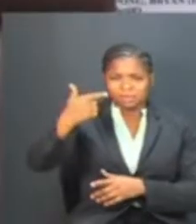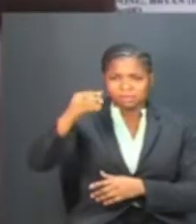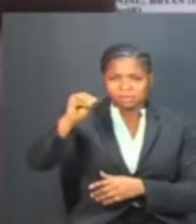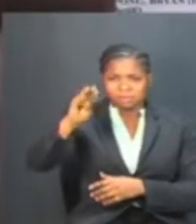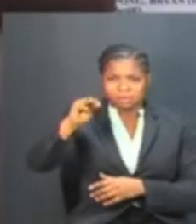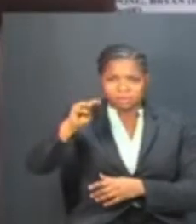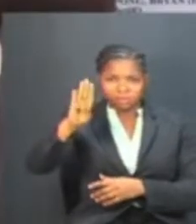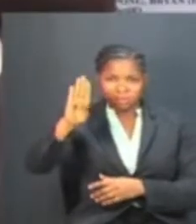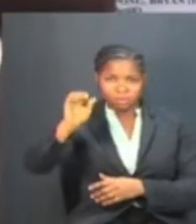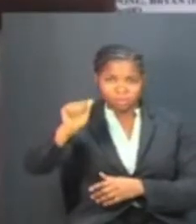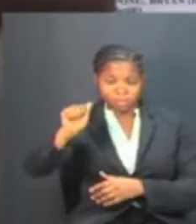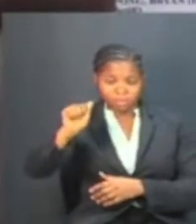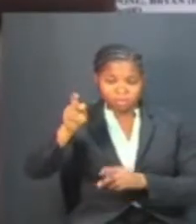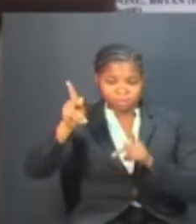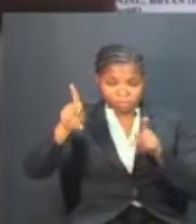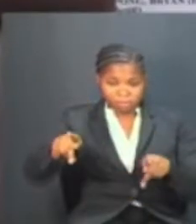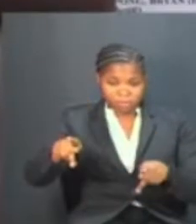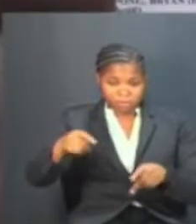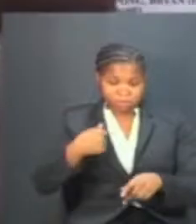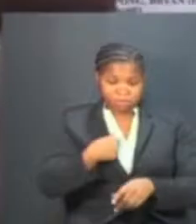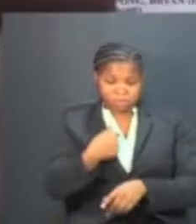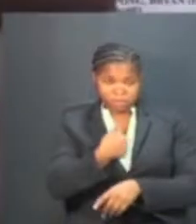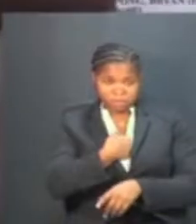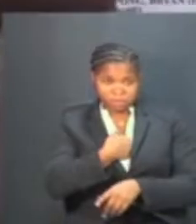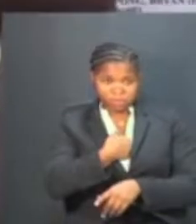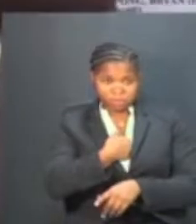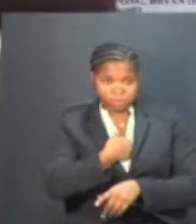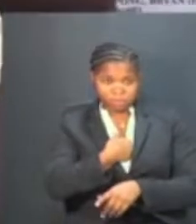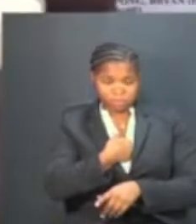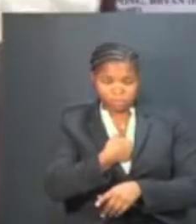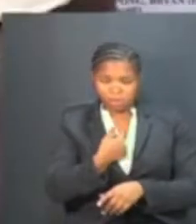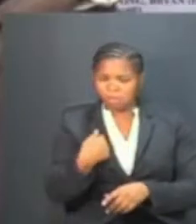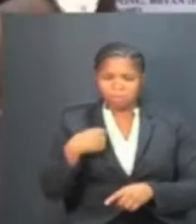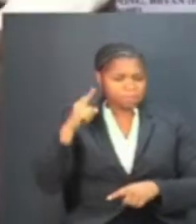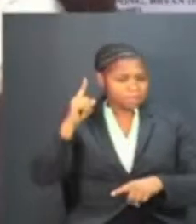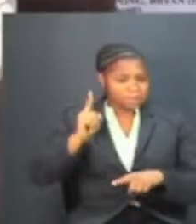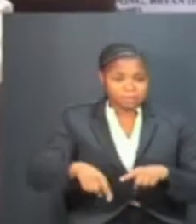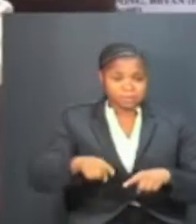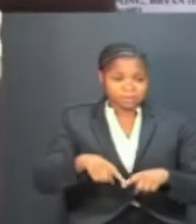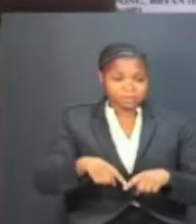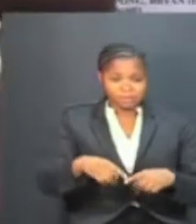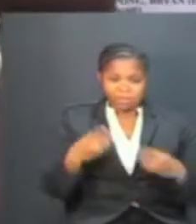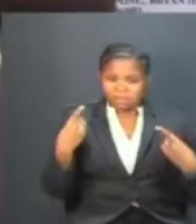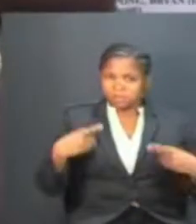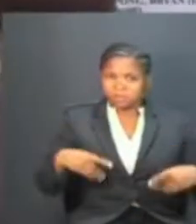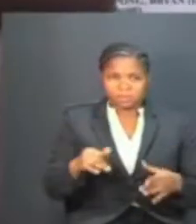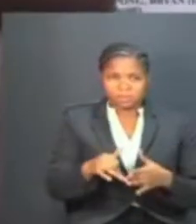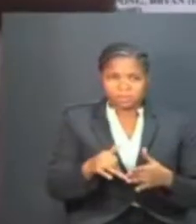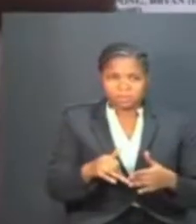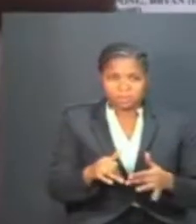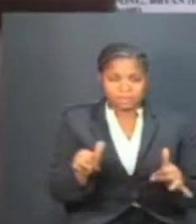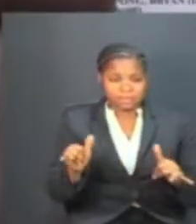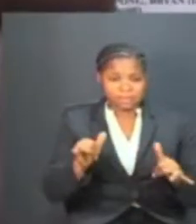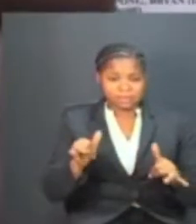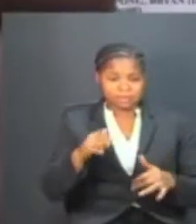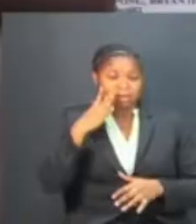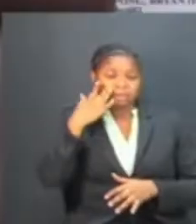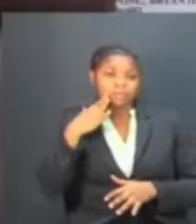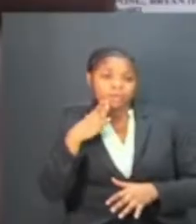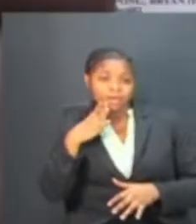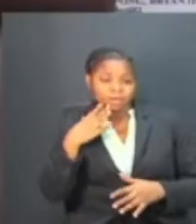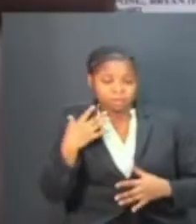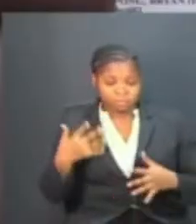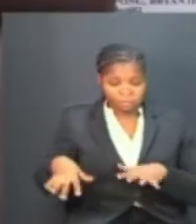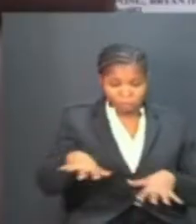is dressed because we don't wear the same color, the same smock, and the hat. Definitely, it is